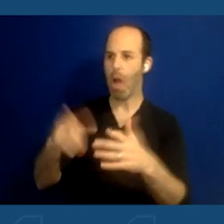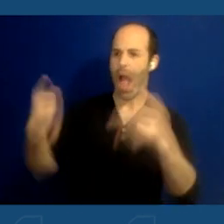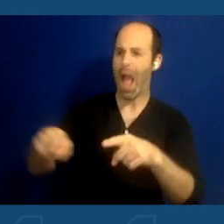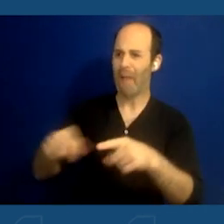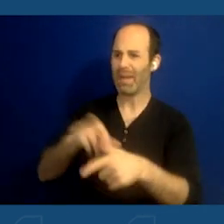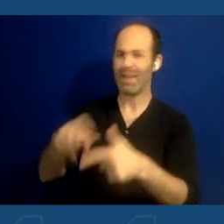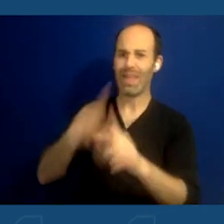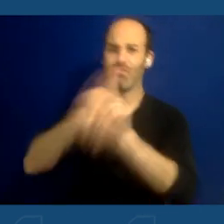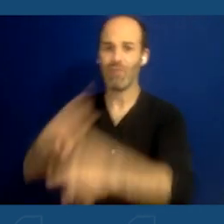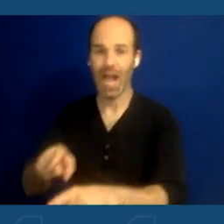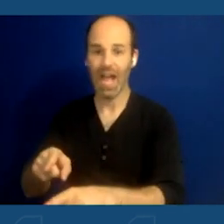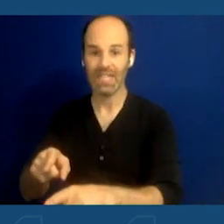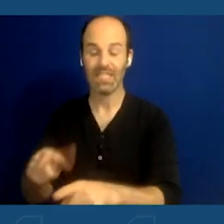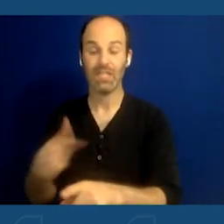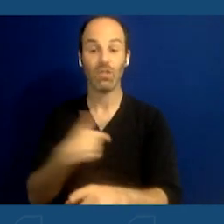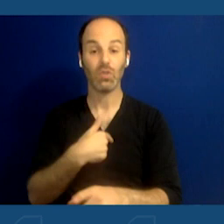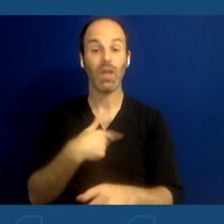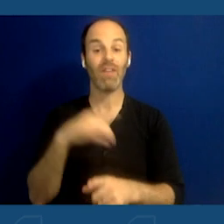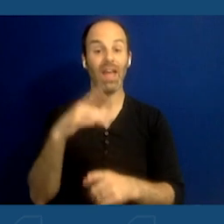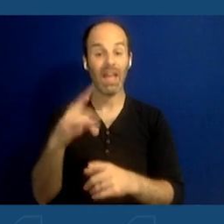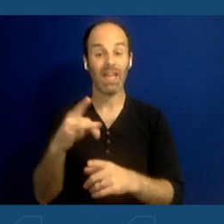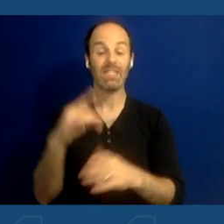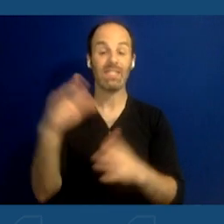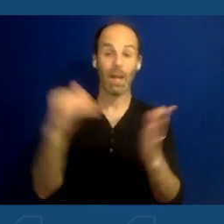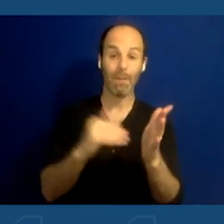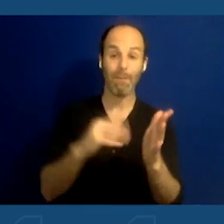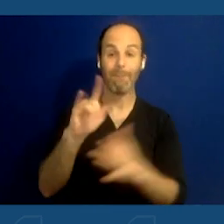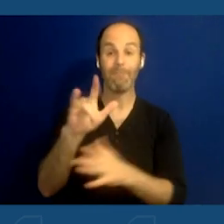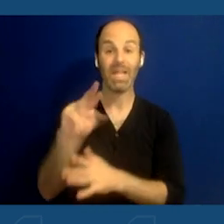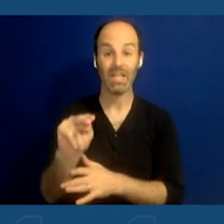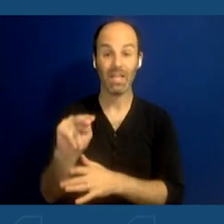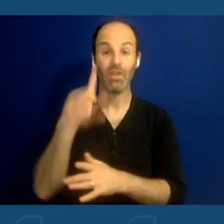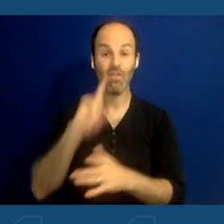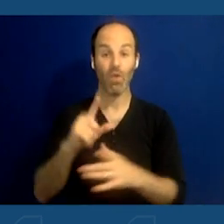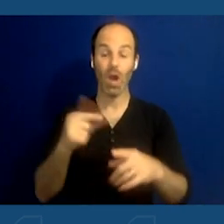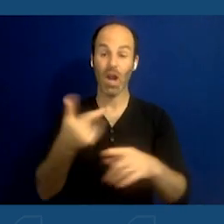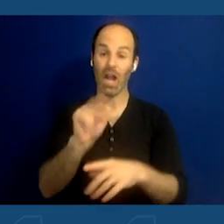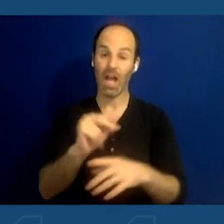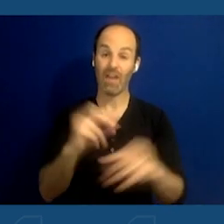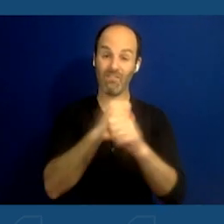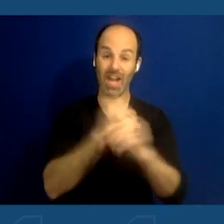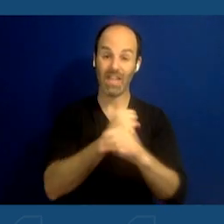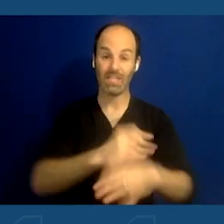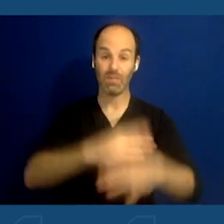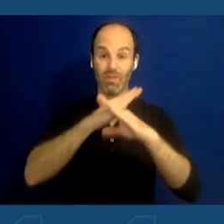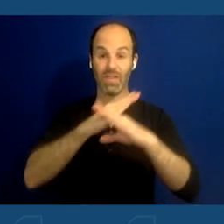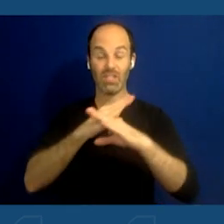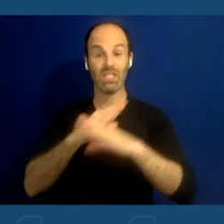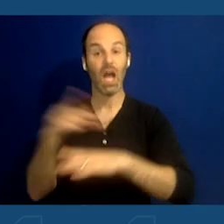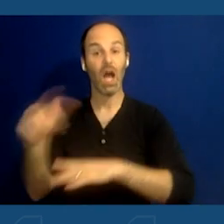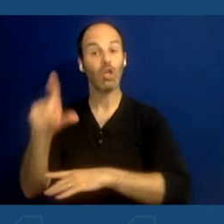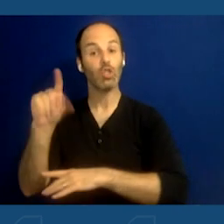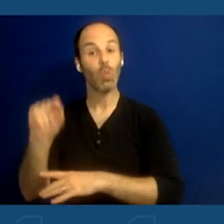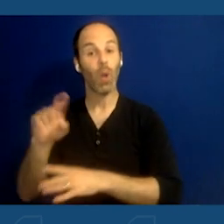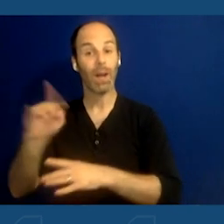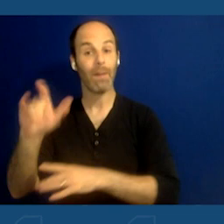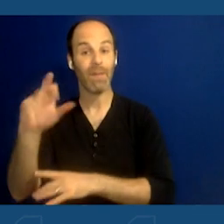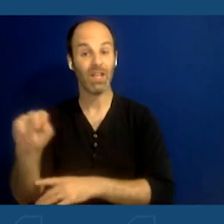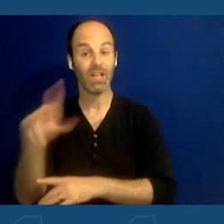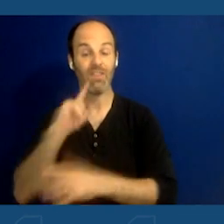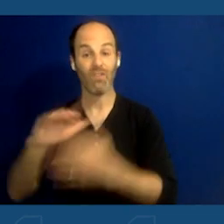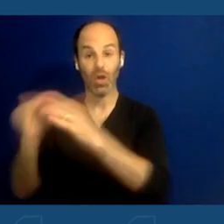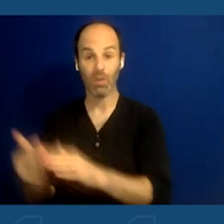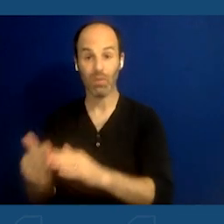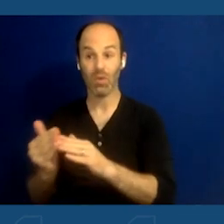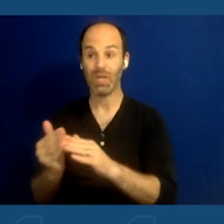gun violence prevention, $20 million for communities in the aftermath of gun violence. Gun violence doesn't just affect